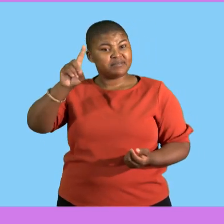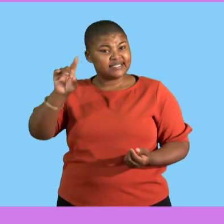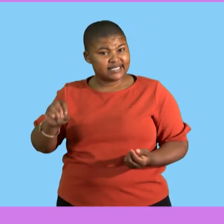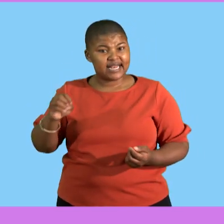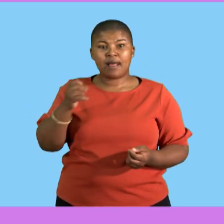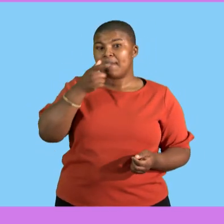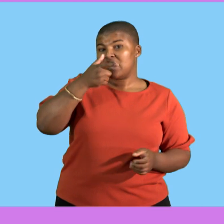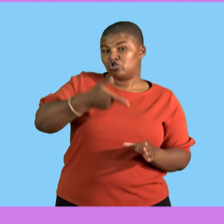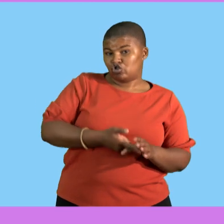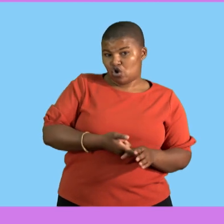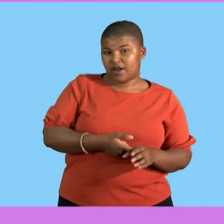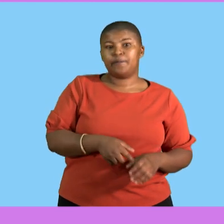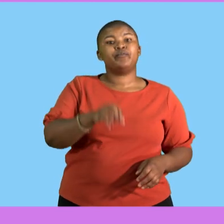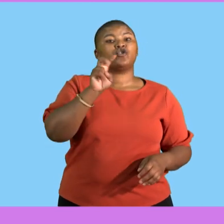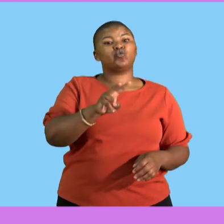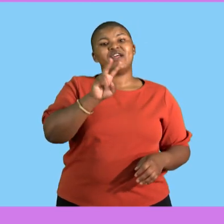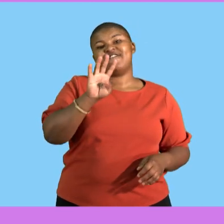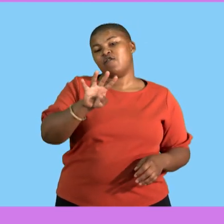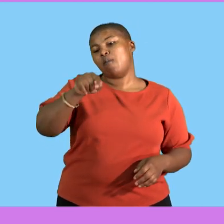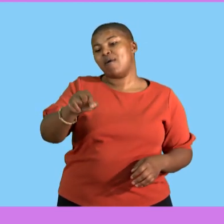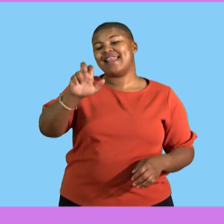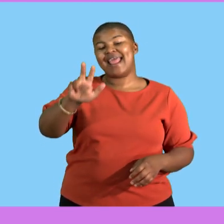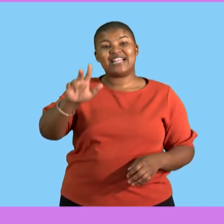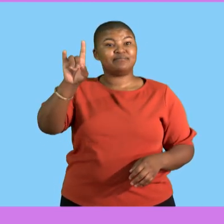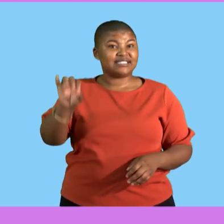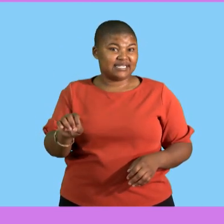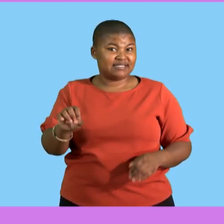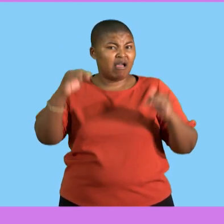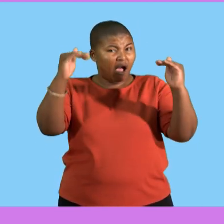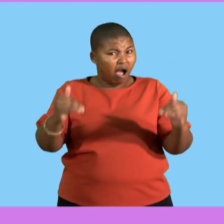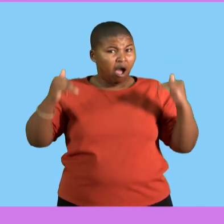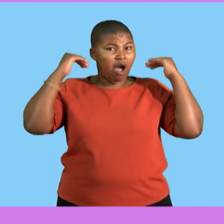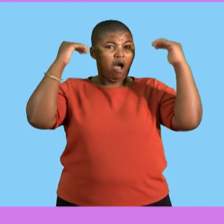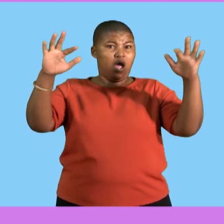onions went up with 23